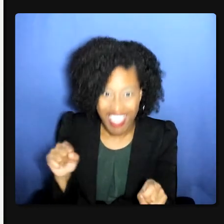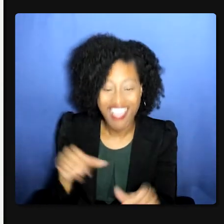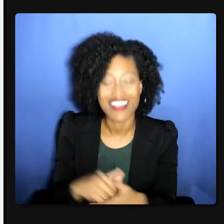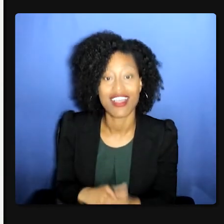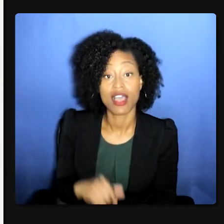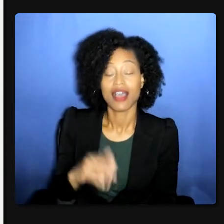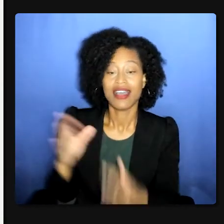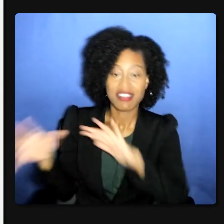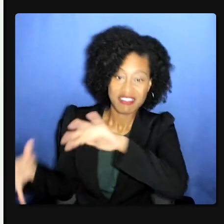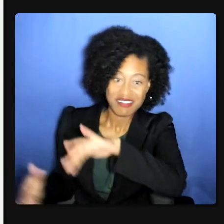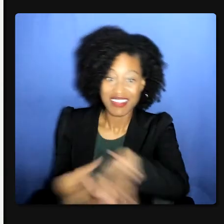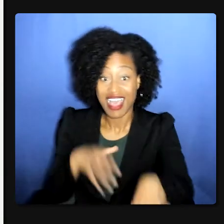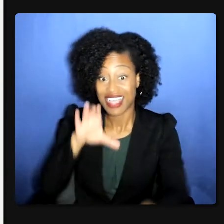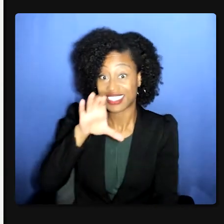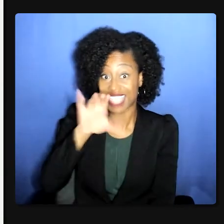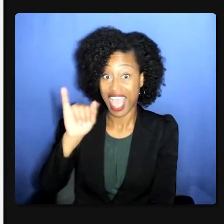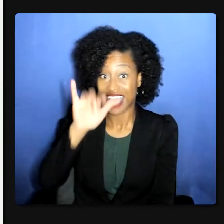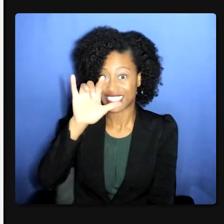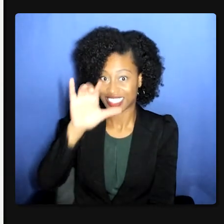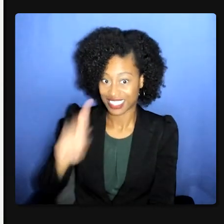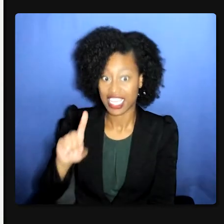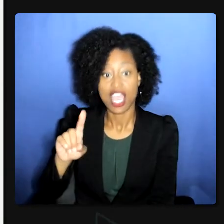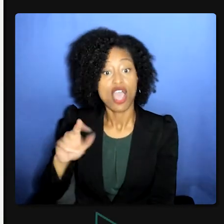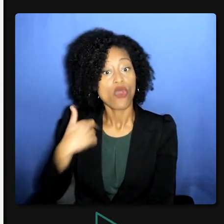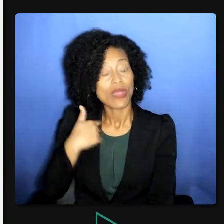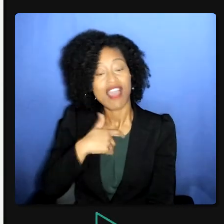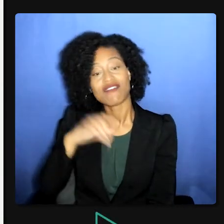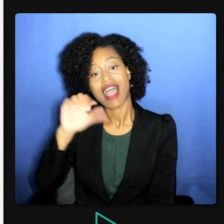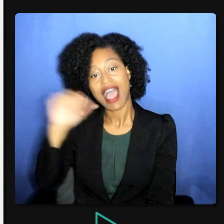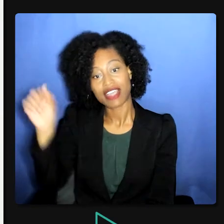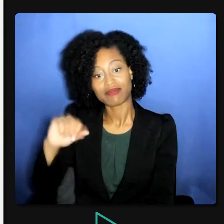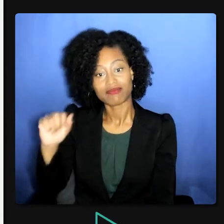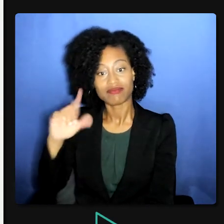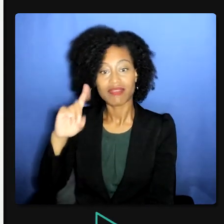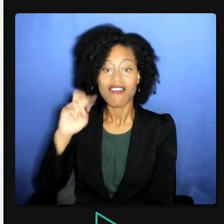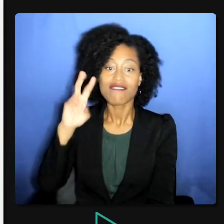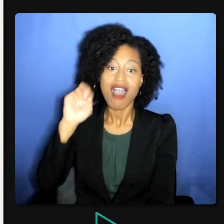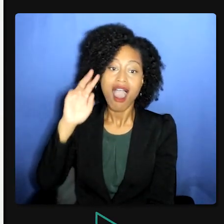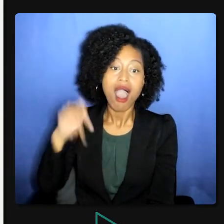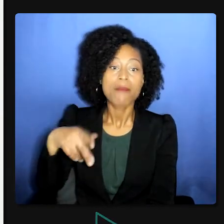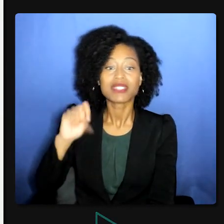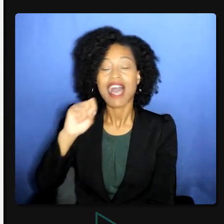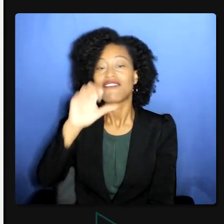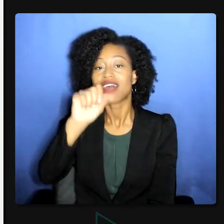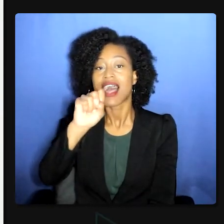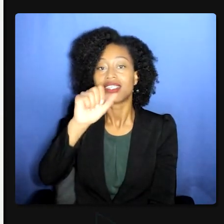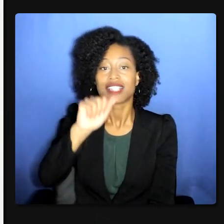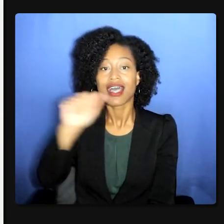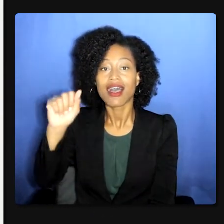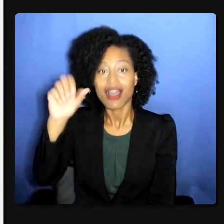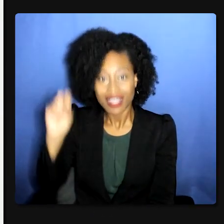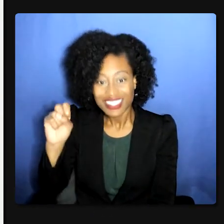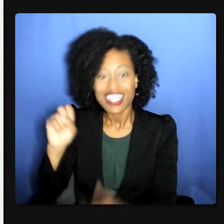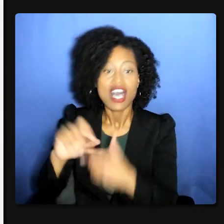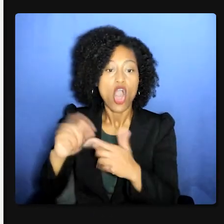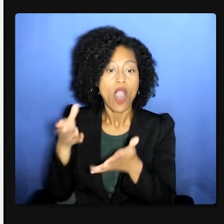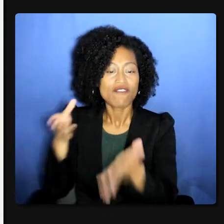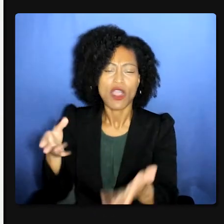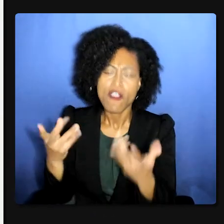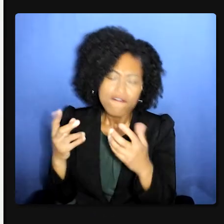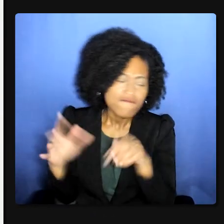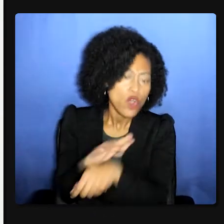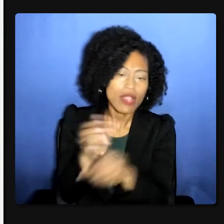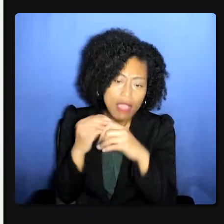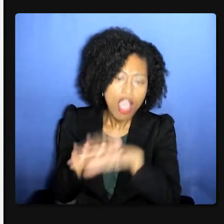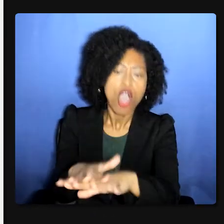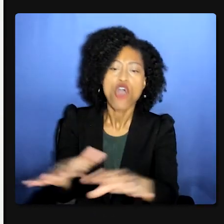On to CI/CD. Azure DevOps is our SaaS CI/CD offering that's fully integrated with Azure services. Now, because